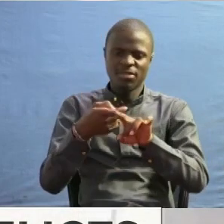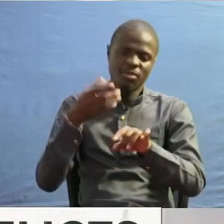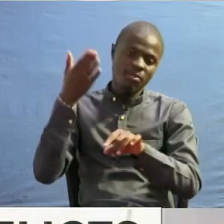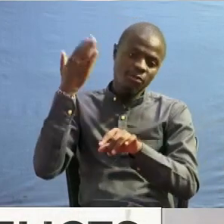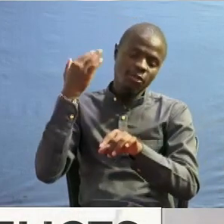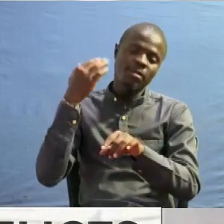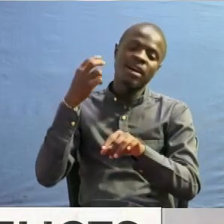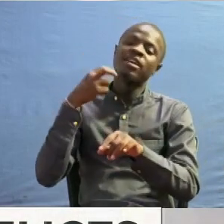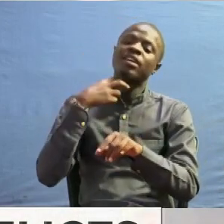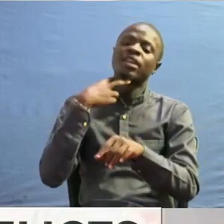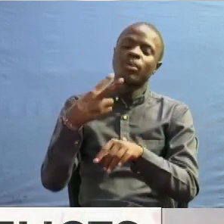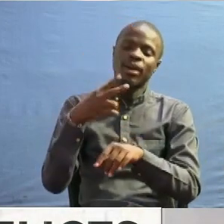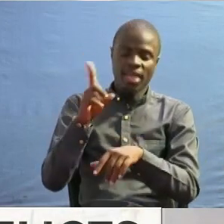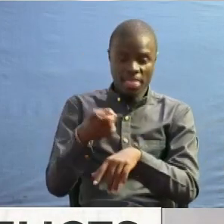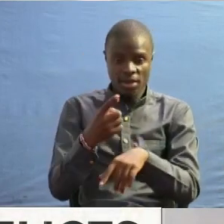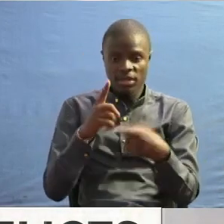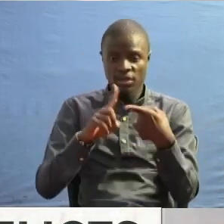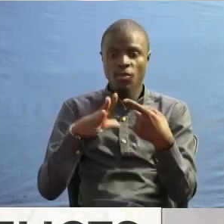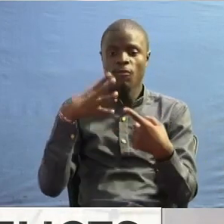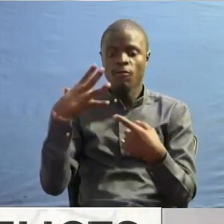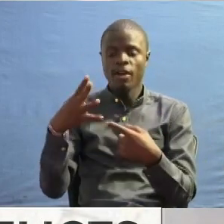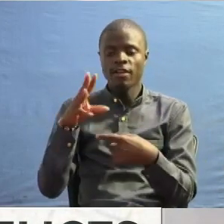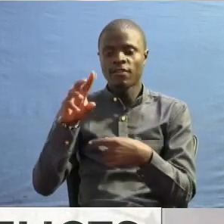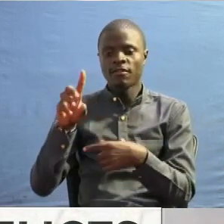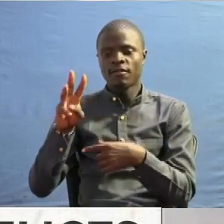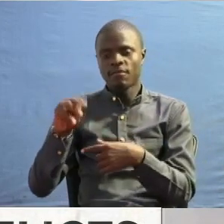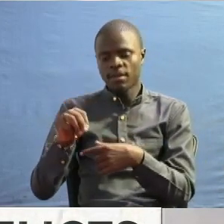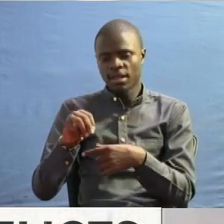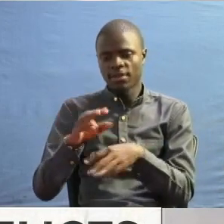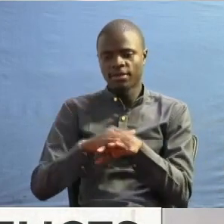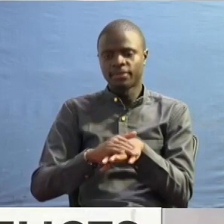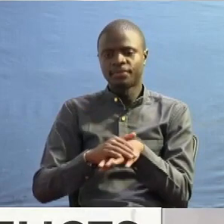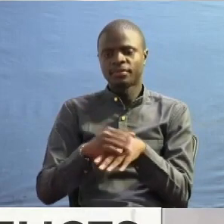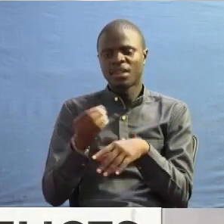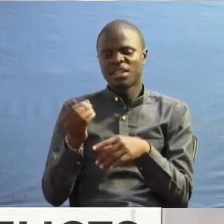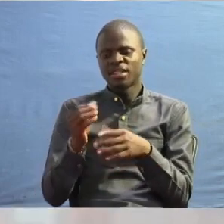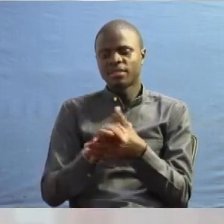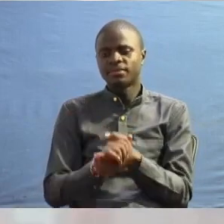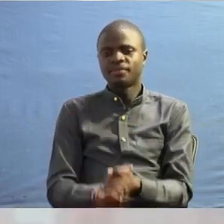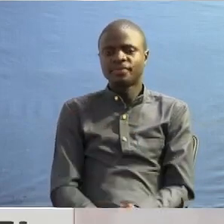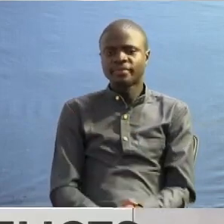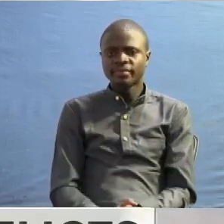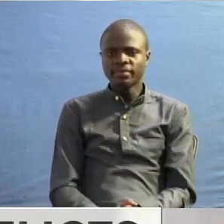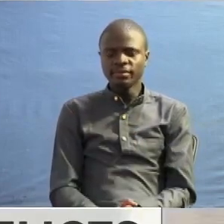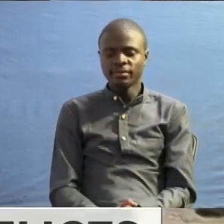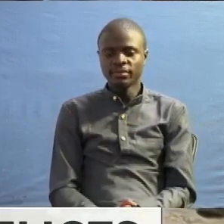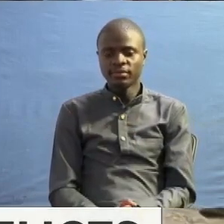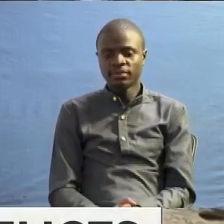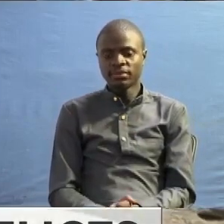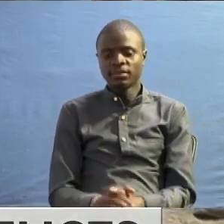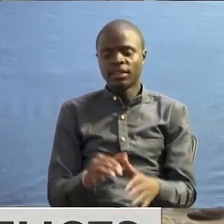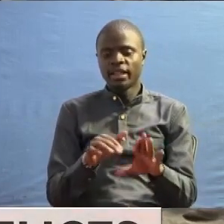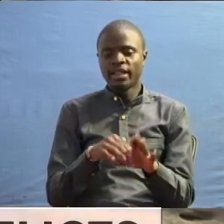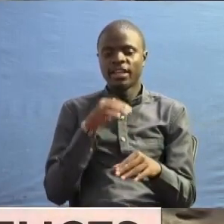200,000 shillings to 5 million shillings. Theo Masharia with the details. During his